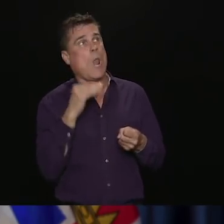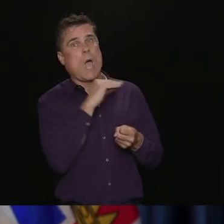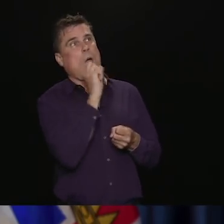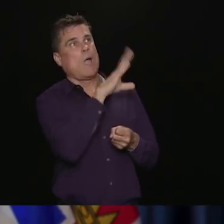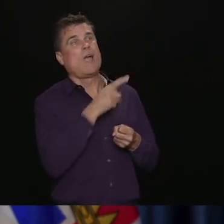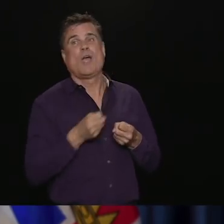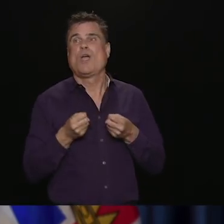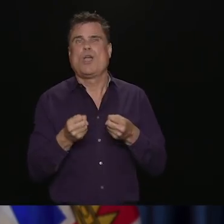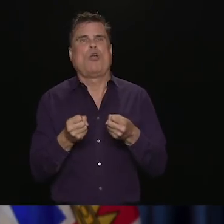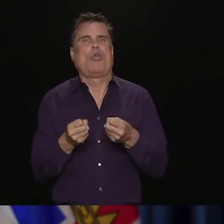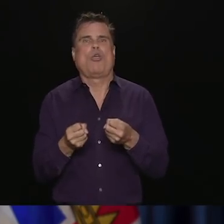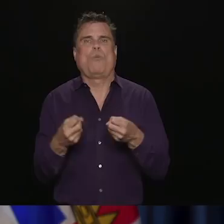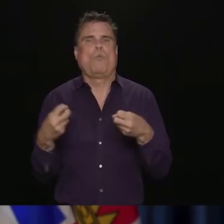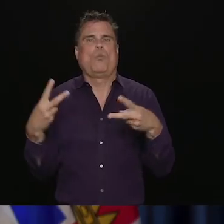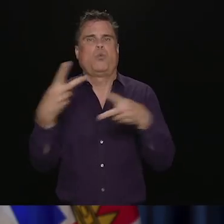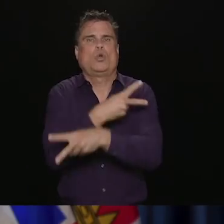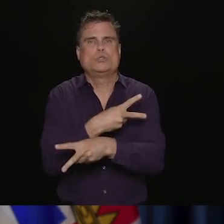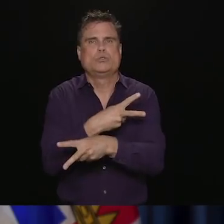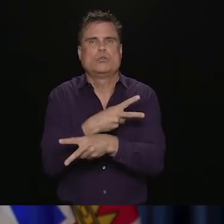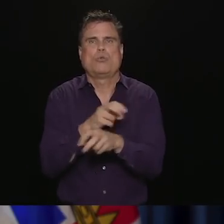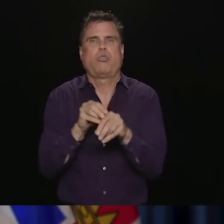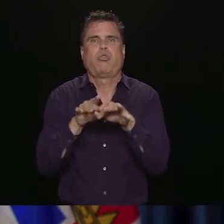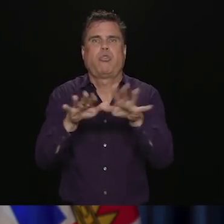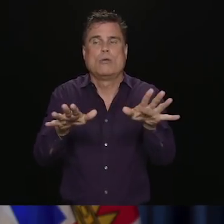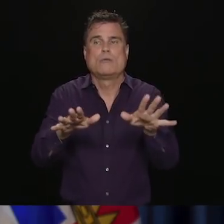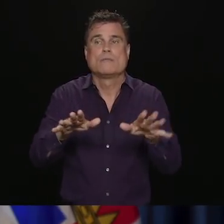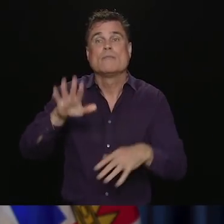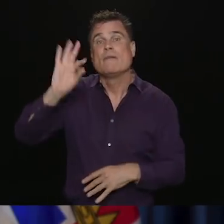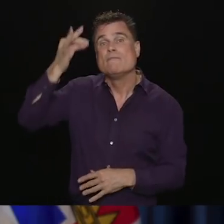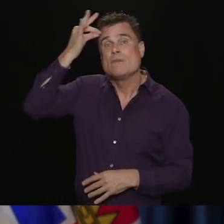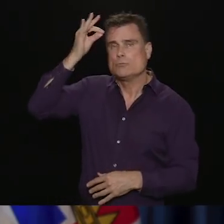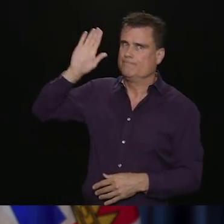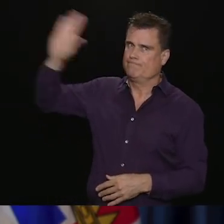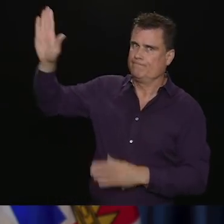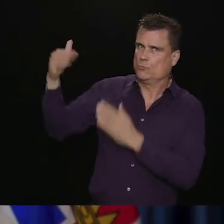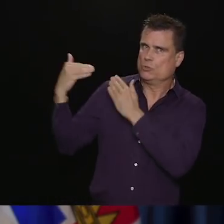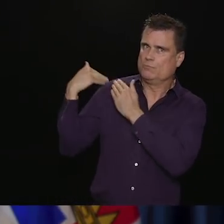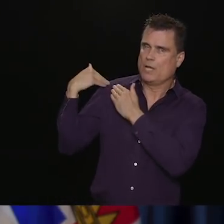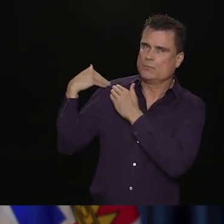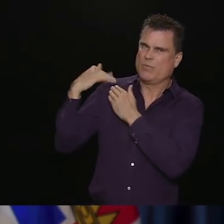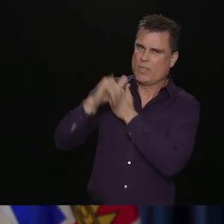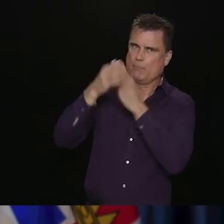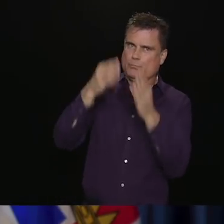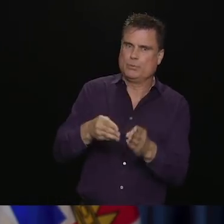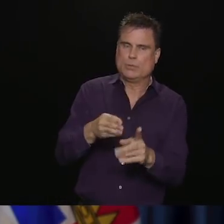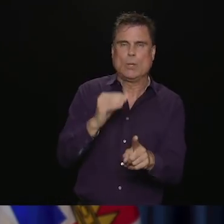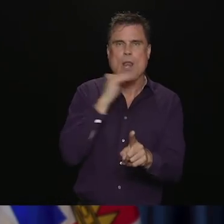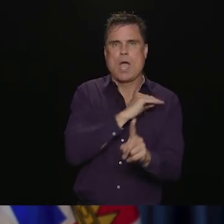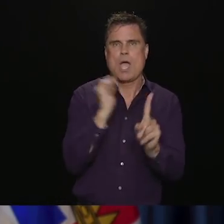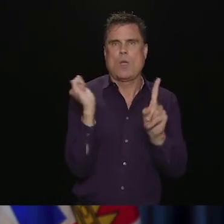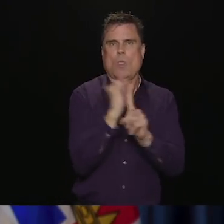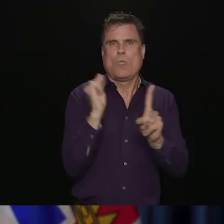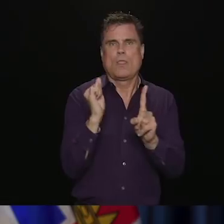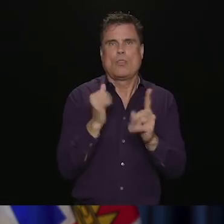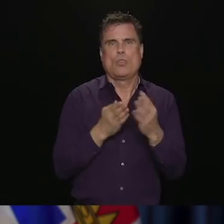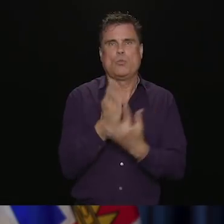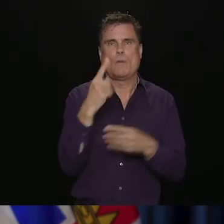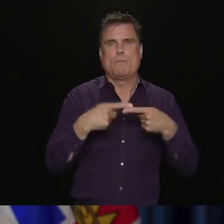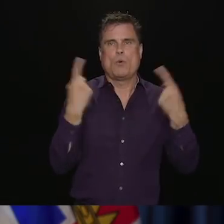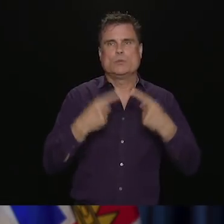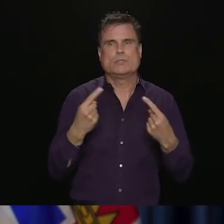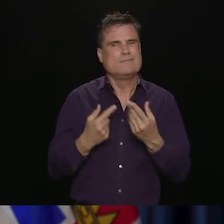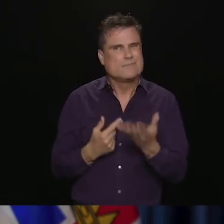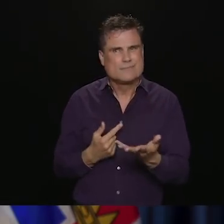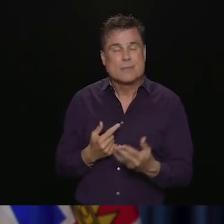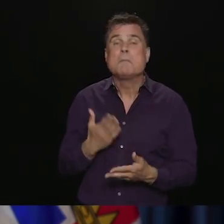So that's a federal government issue, but there may be a few people, as you say, cheating in that way. But